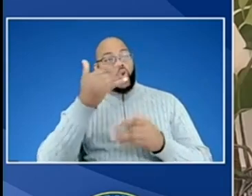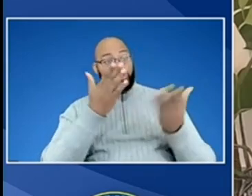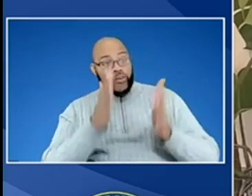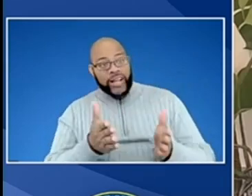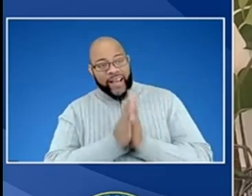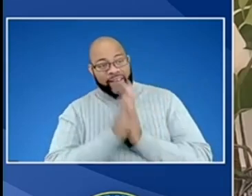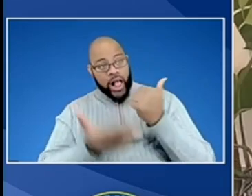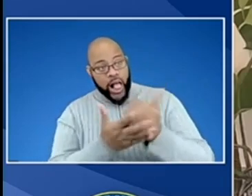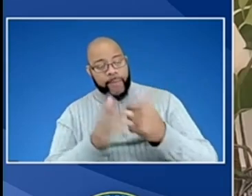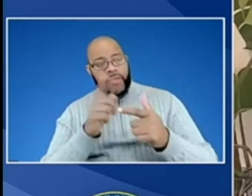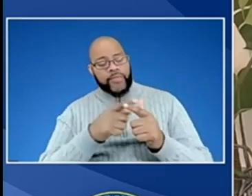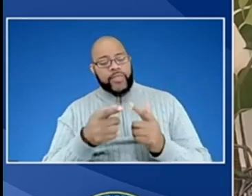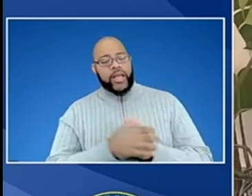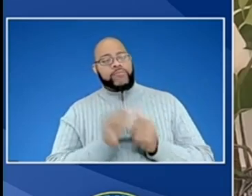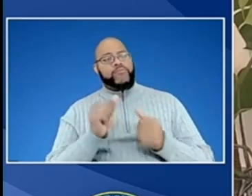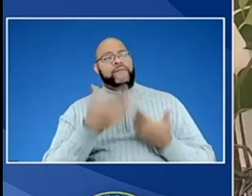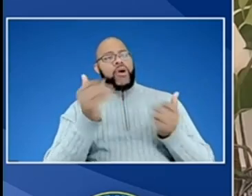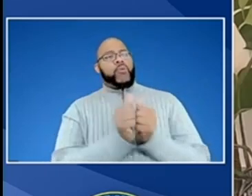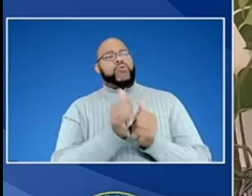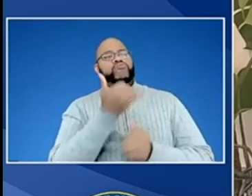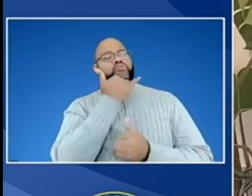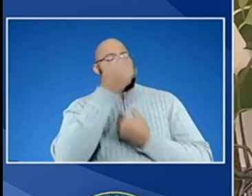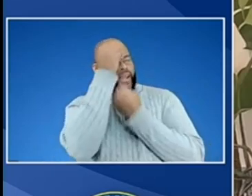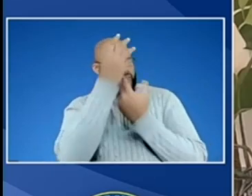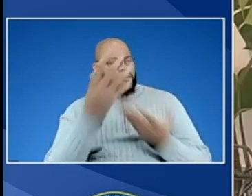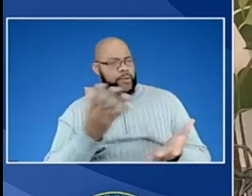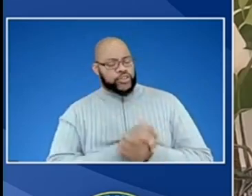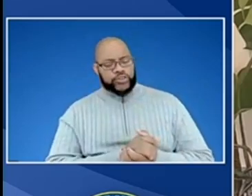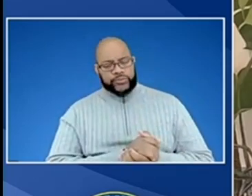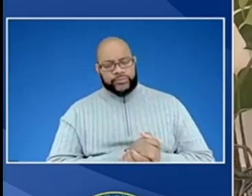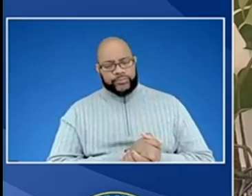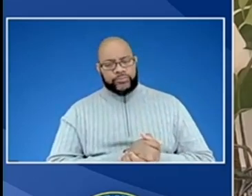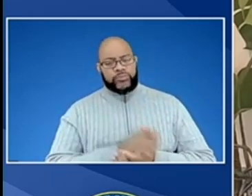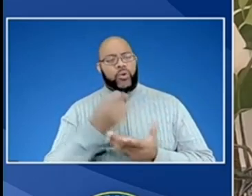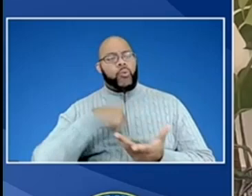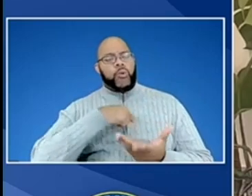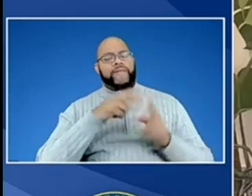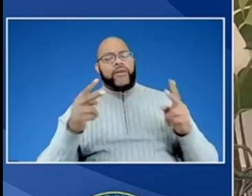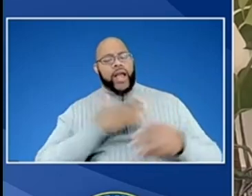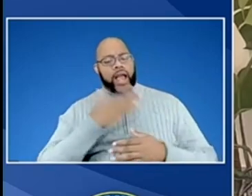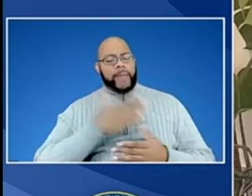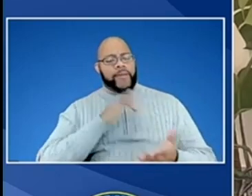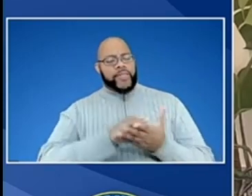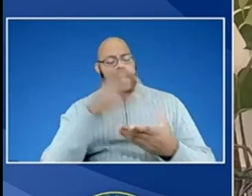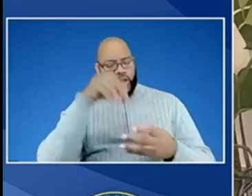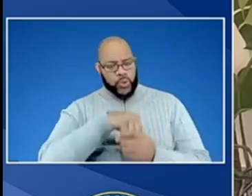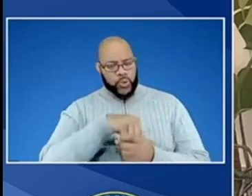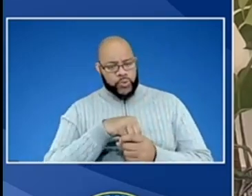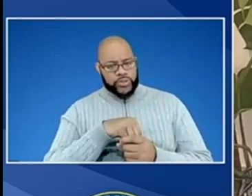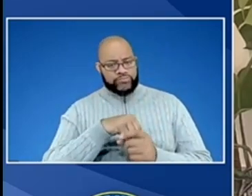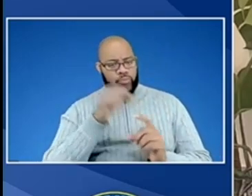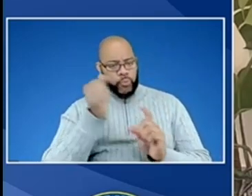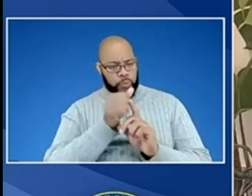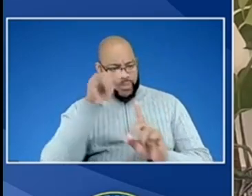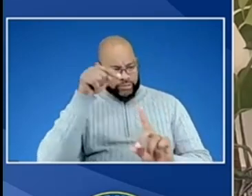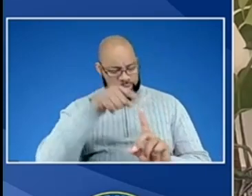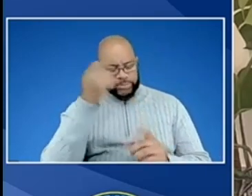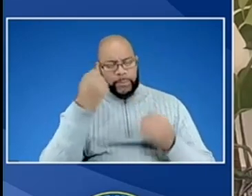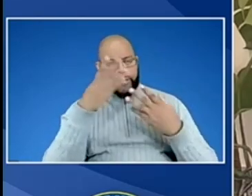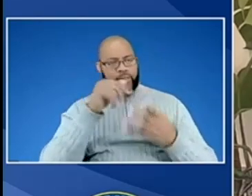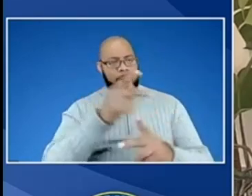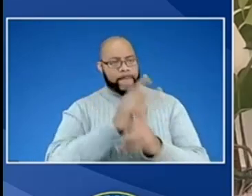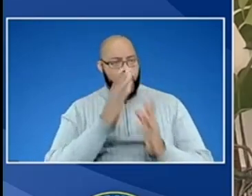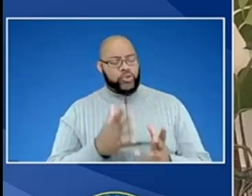help and then being provided with the wrong information. So we are very glad that that is included here because many of those